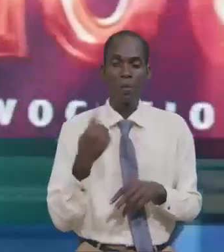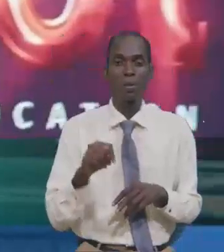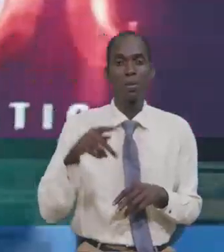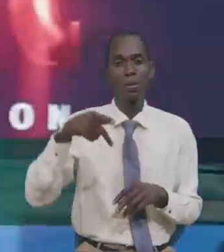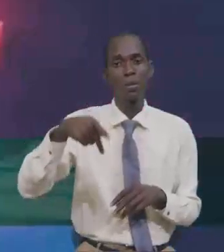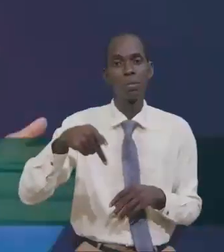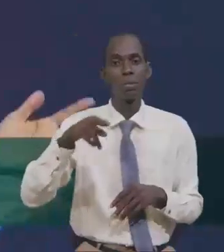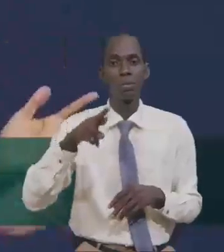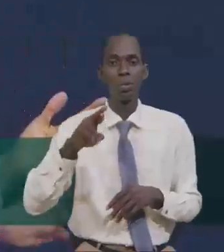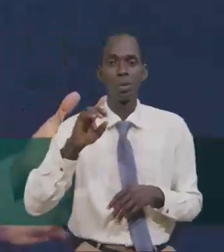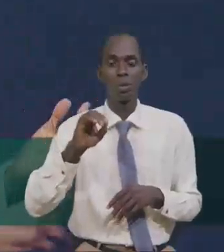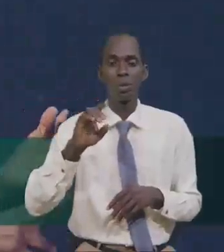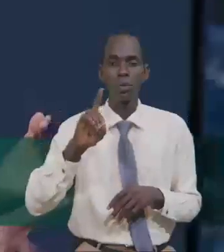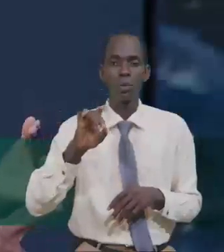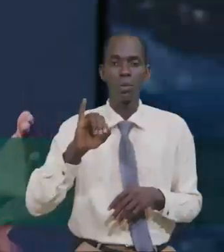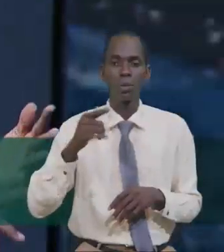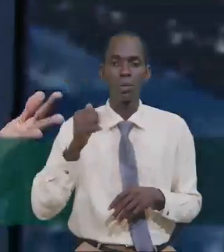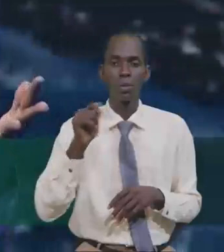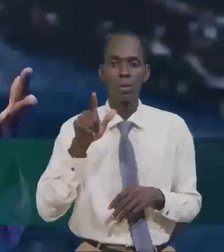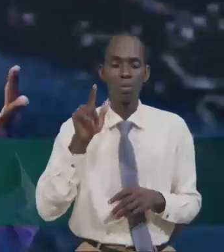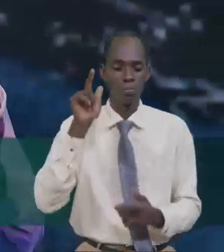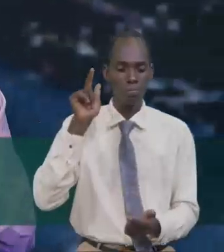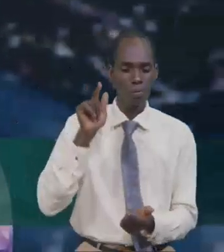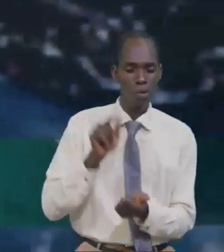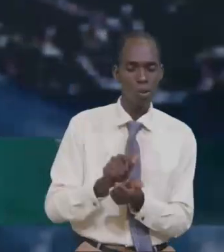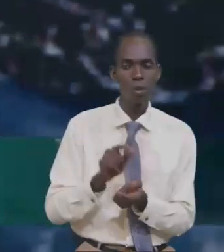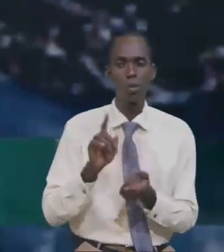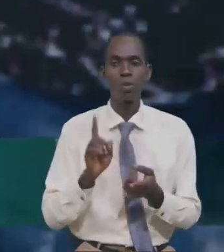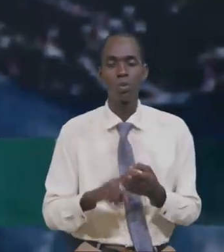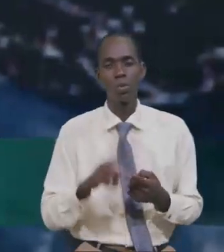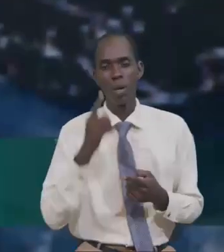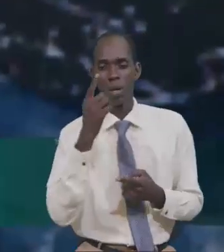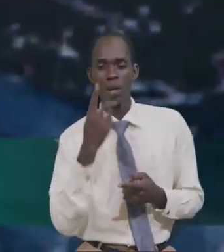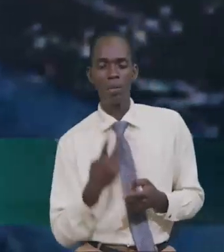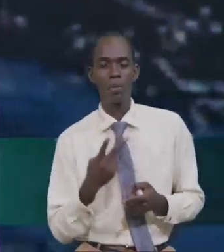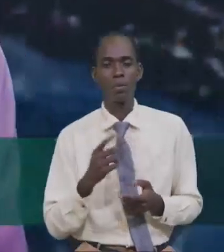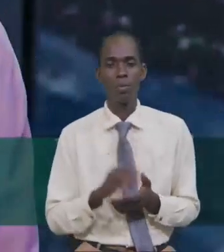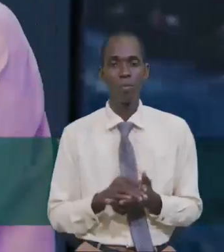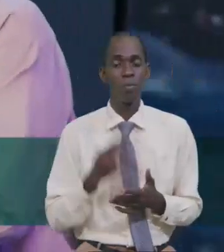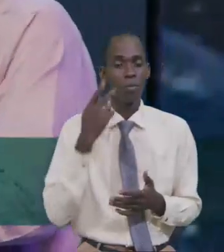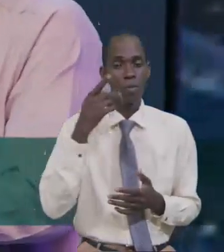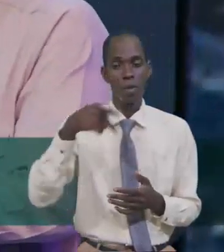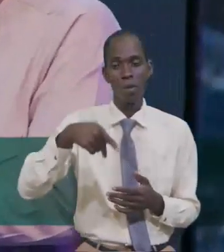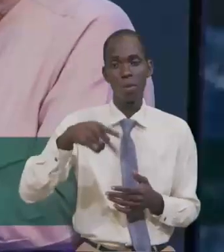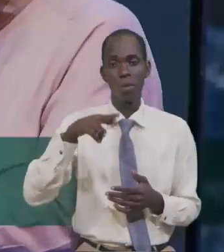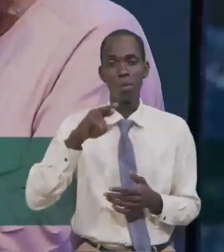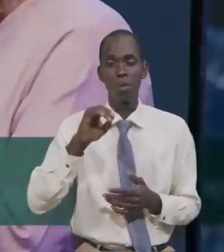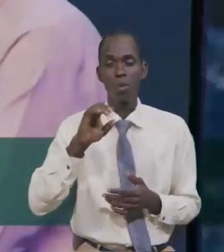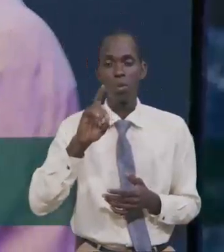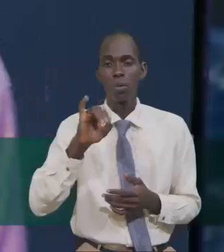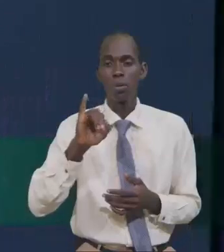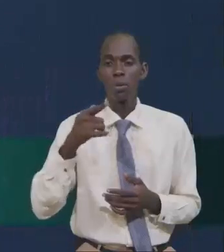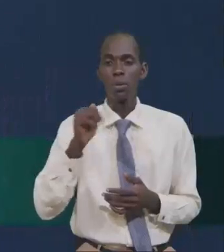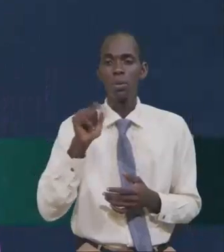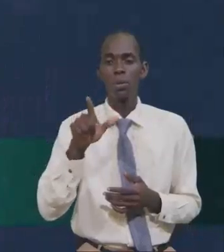who run away from home, who run away from school, who run away from their families, who